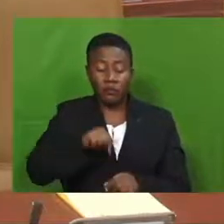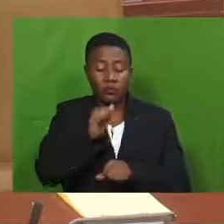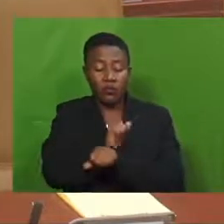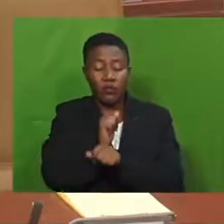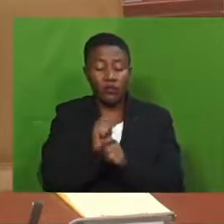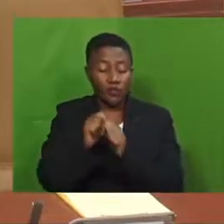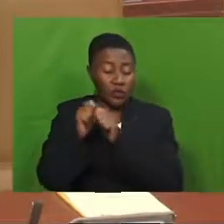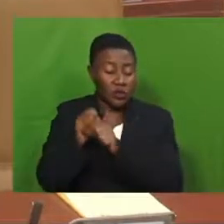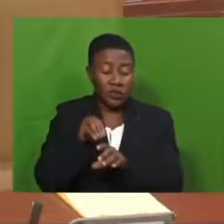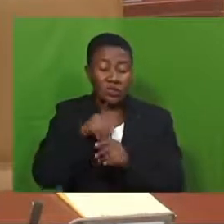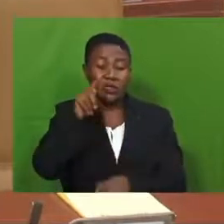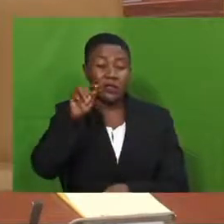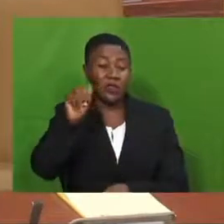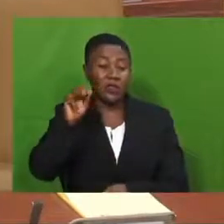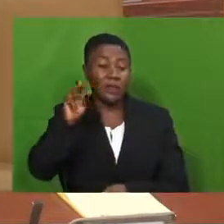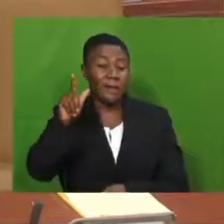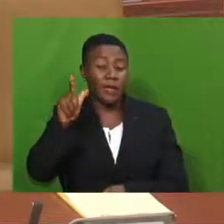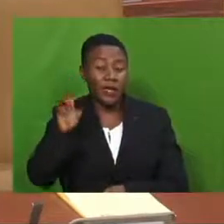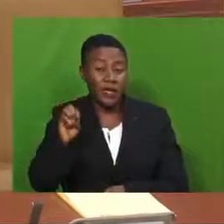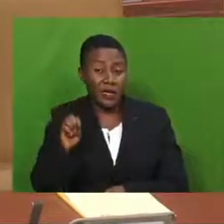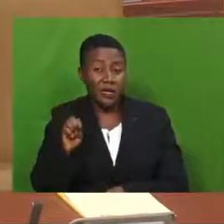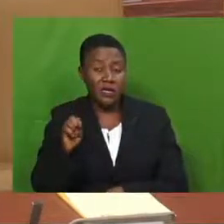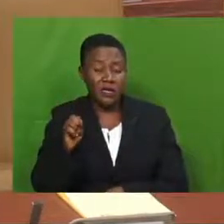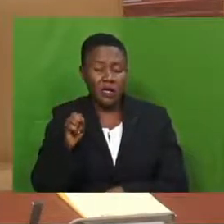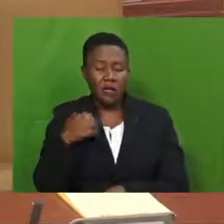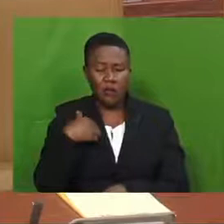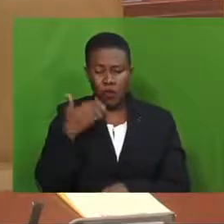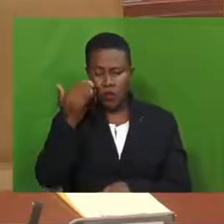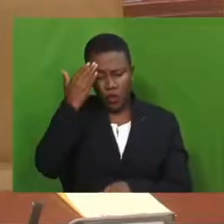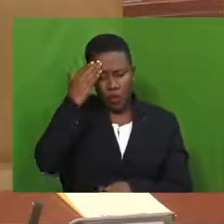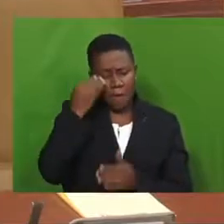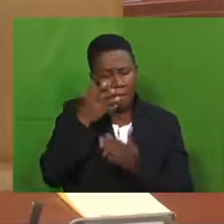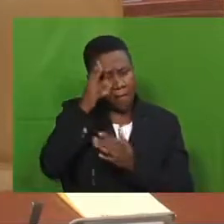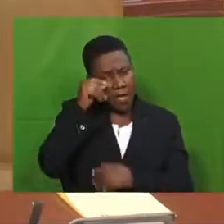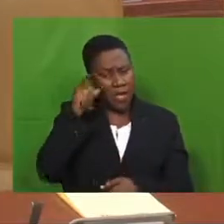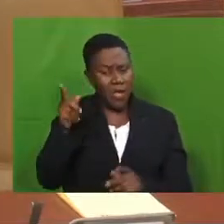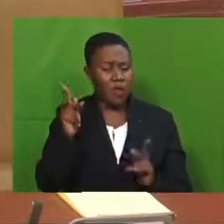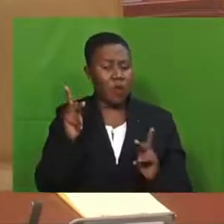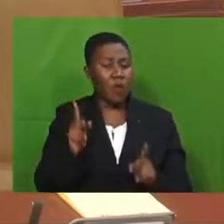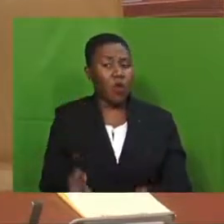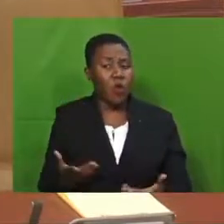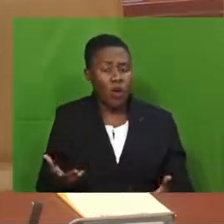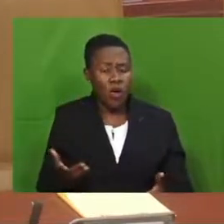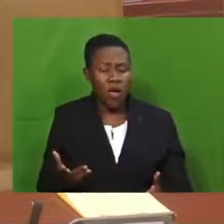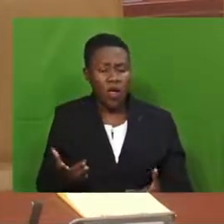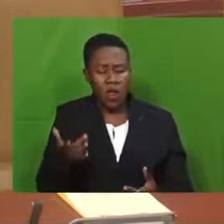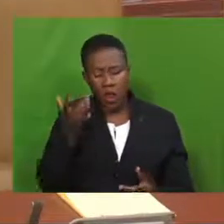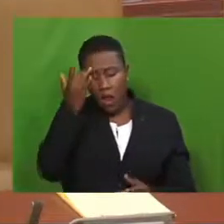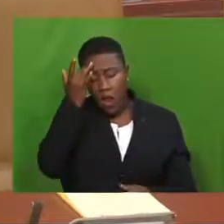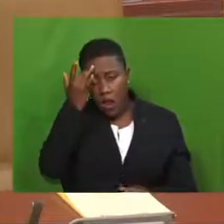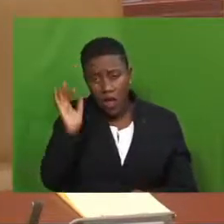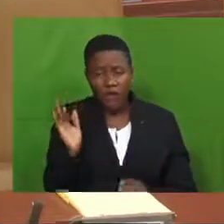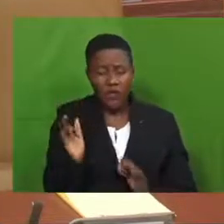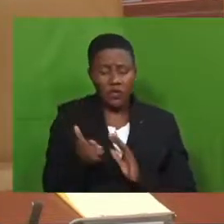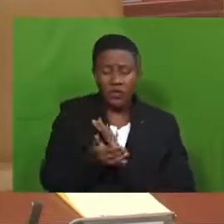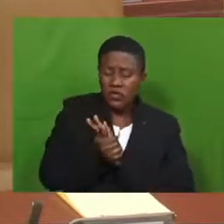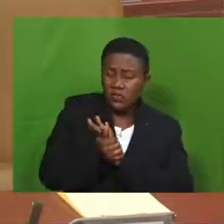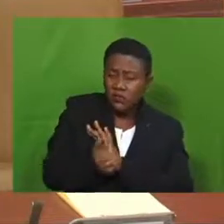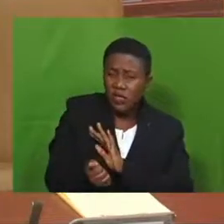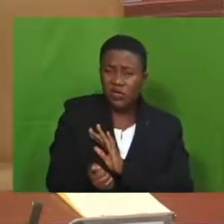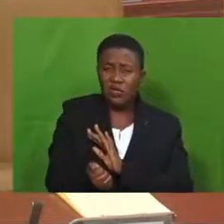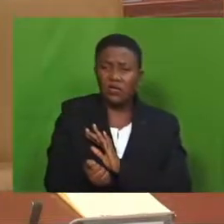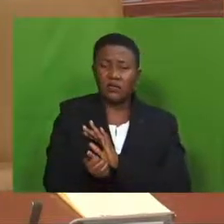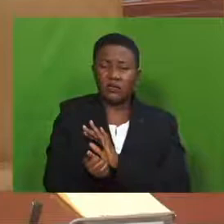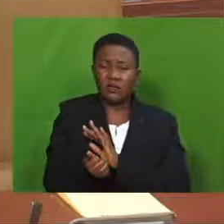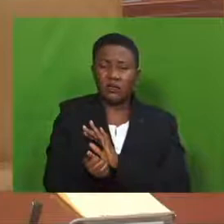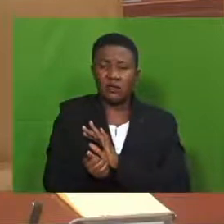Tamale, and I got to know the kind of personality this man was. Very sharp person, very forthright